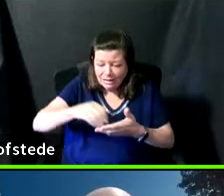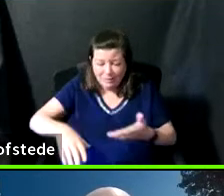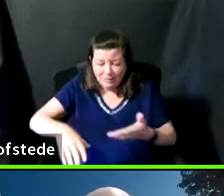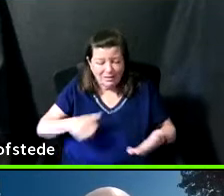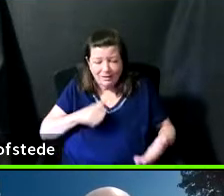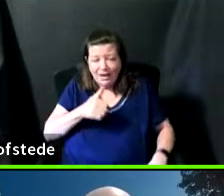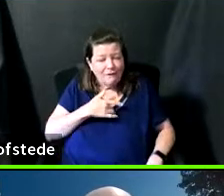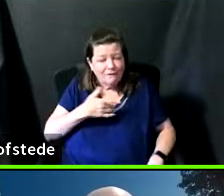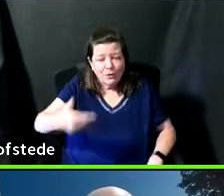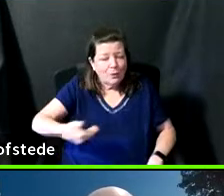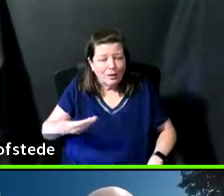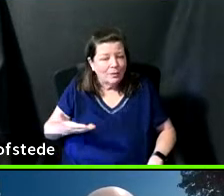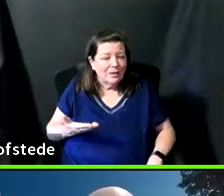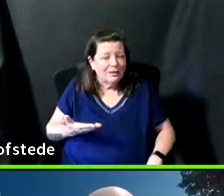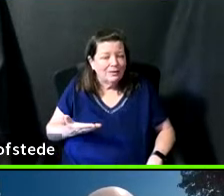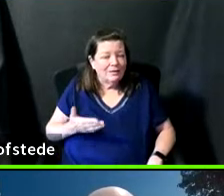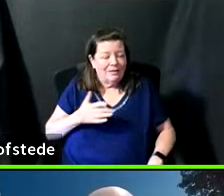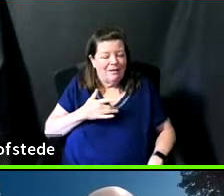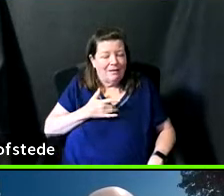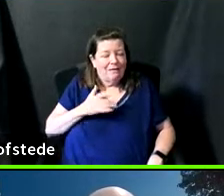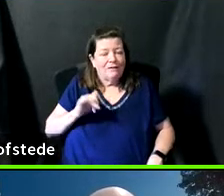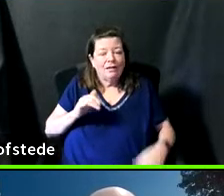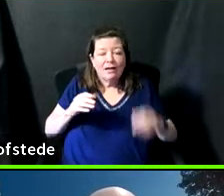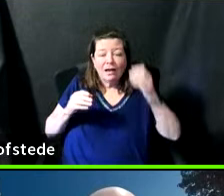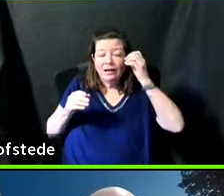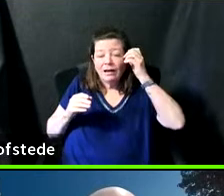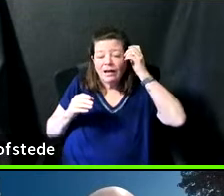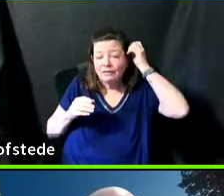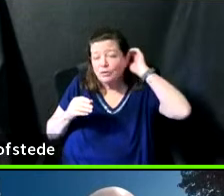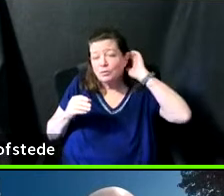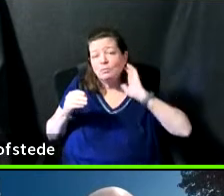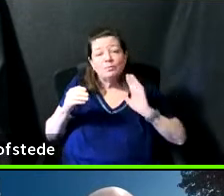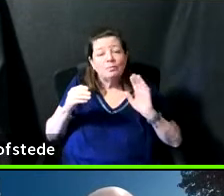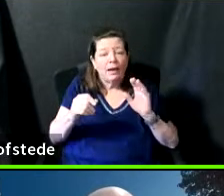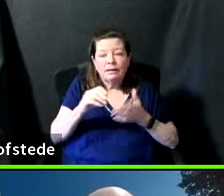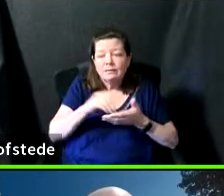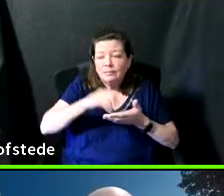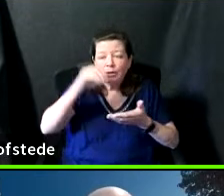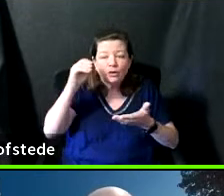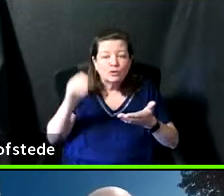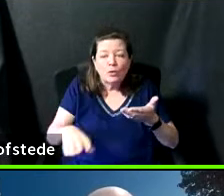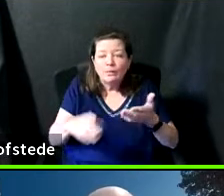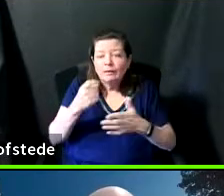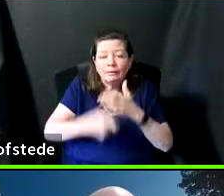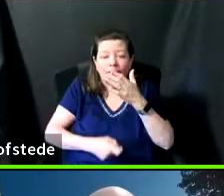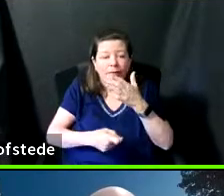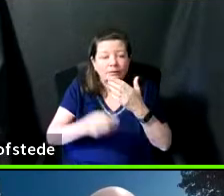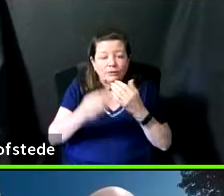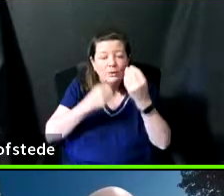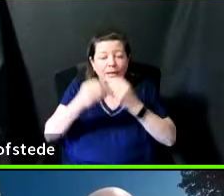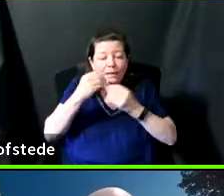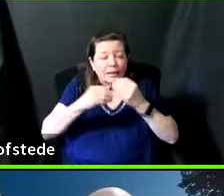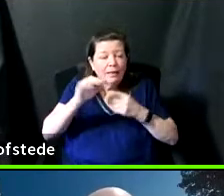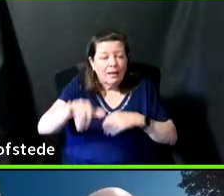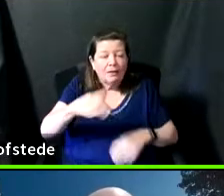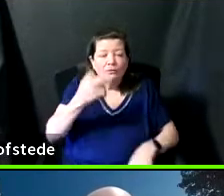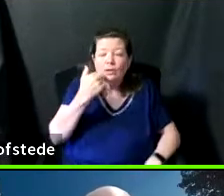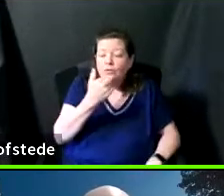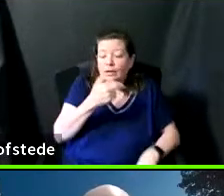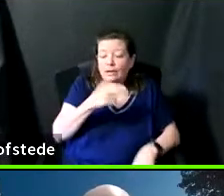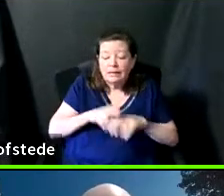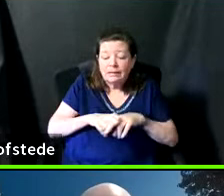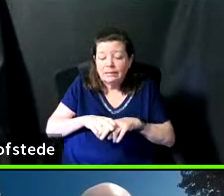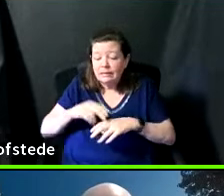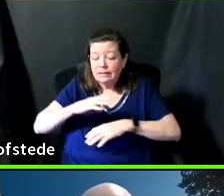here if I feel like I had to pay, some exorbitant cost to eat at that restaurant and sit out at these tables